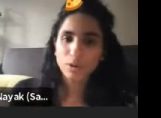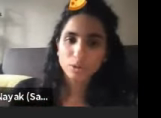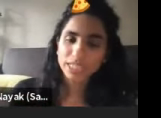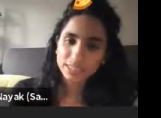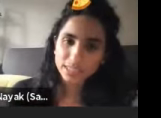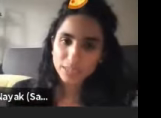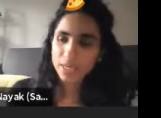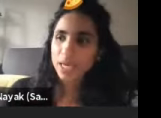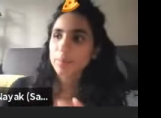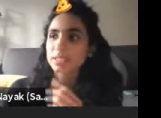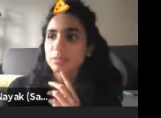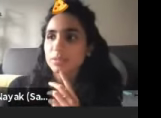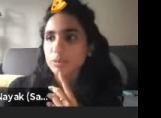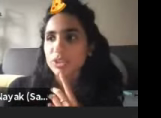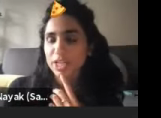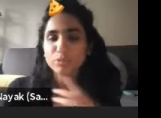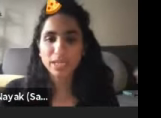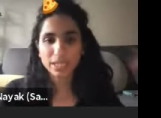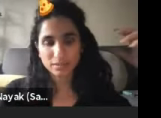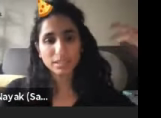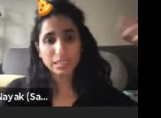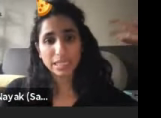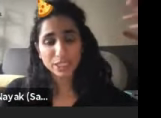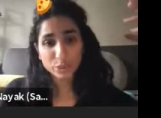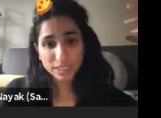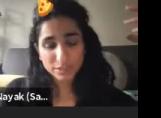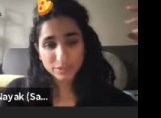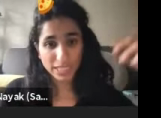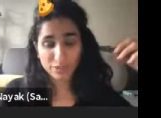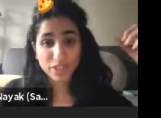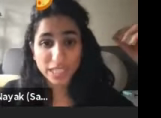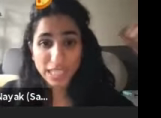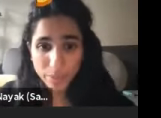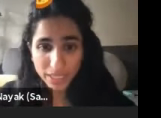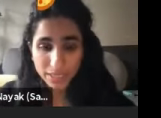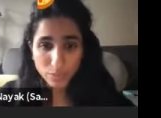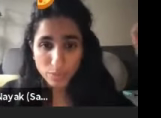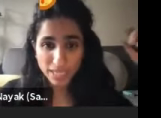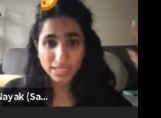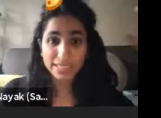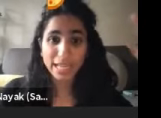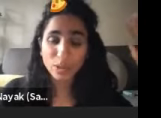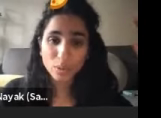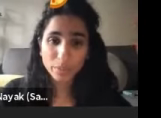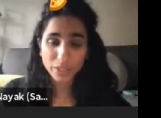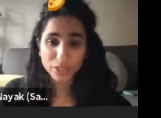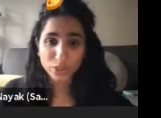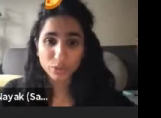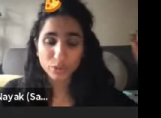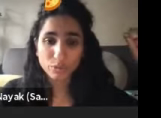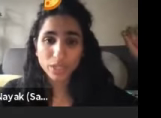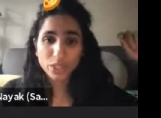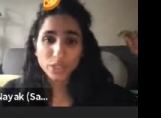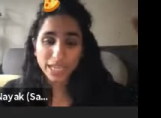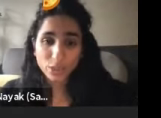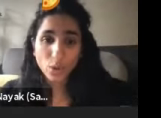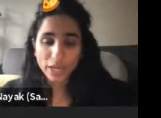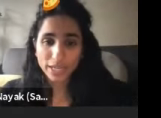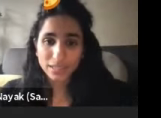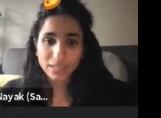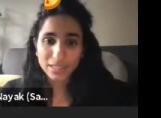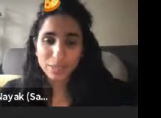we kind of follow that scheme, but sometimes we try to make it a little intuitive. Like if it's a lipid, we make it yellow because, you know, you